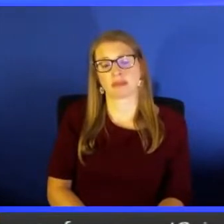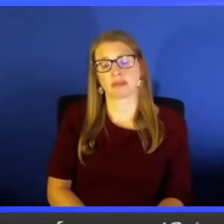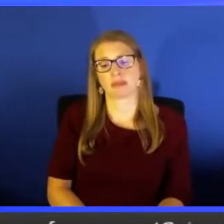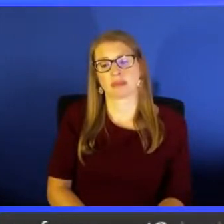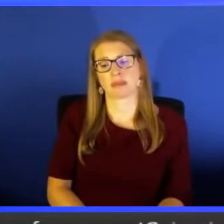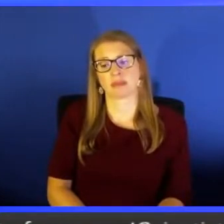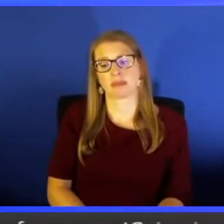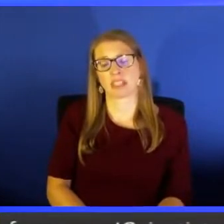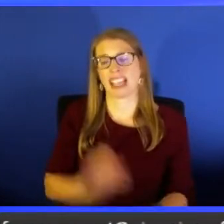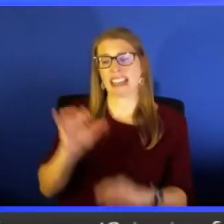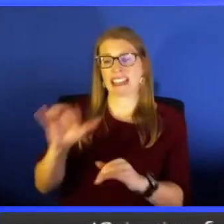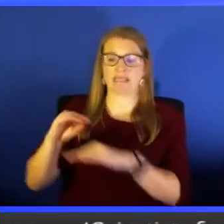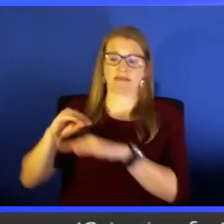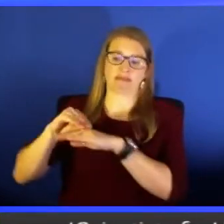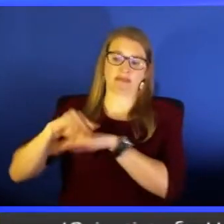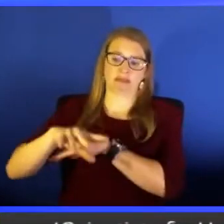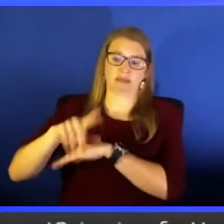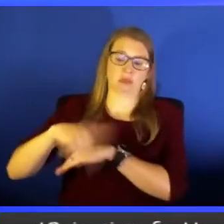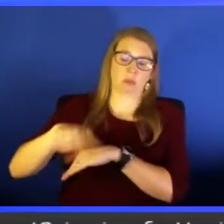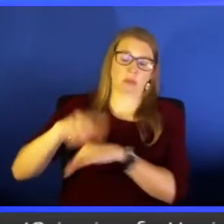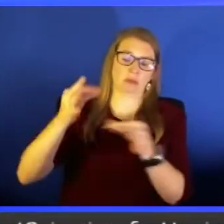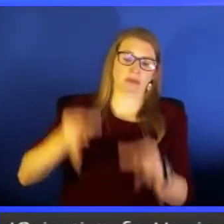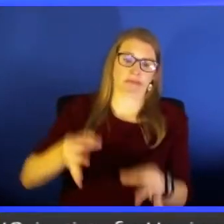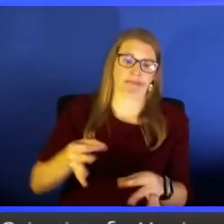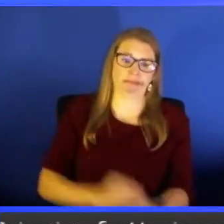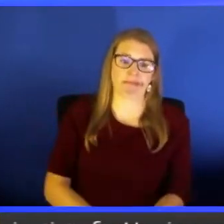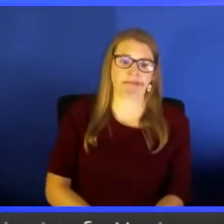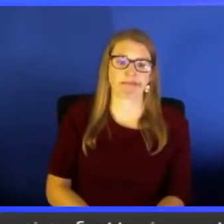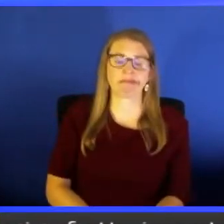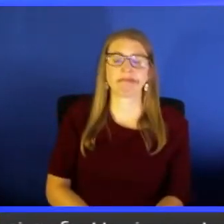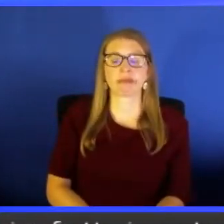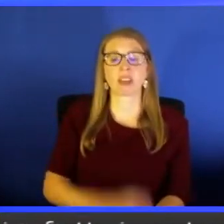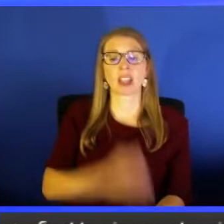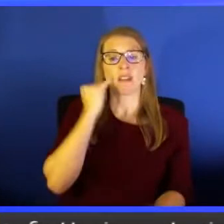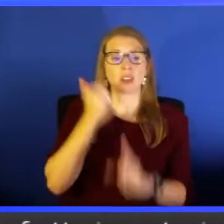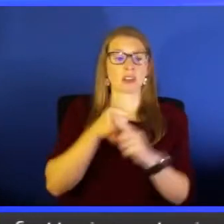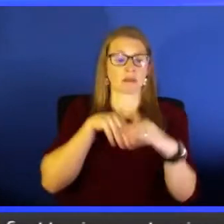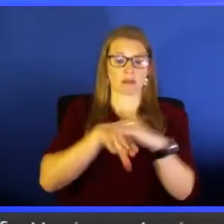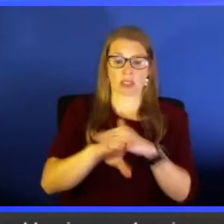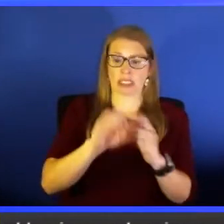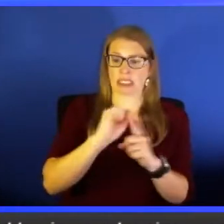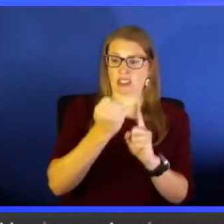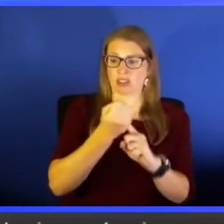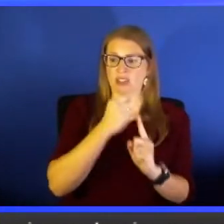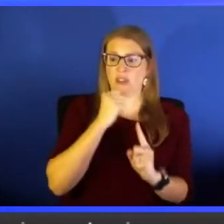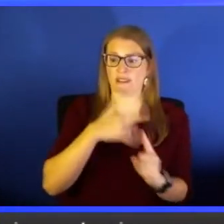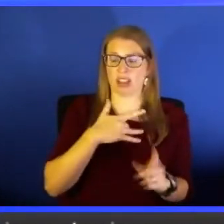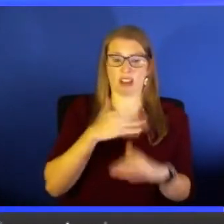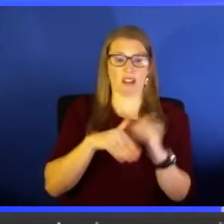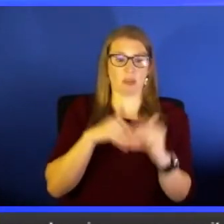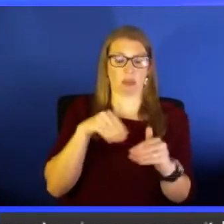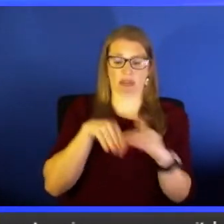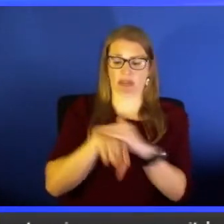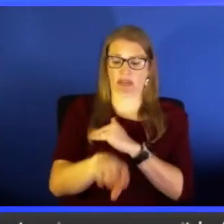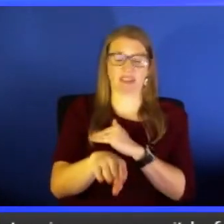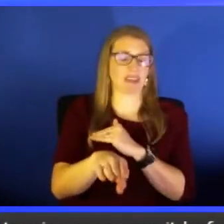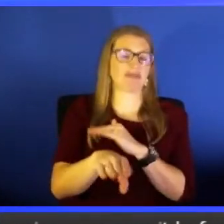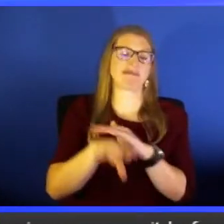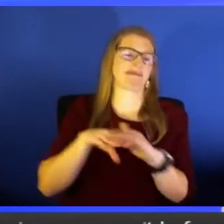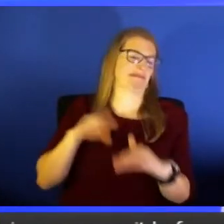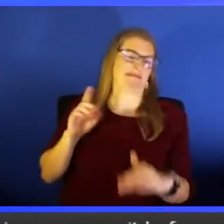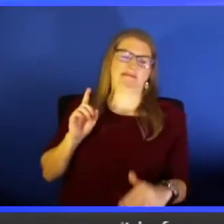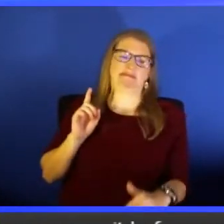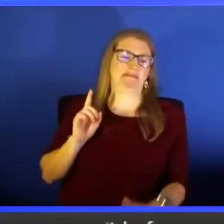again, we've always said too, if you are going into a situation and you don't feel comfortable doing it, you can stay out of it, but you are always welcome to